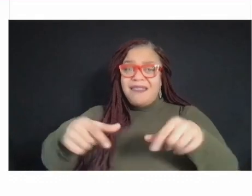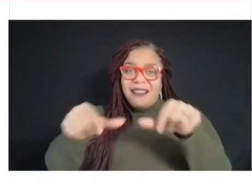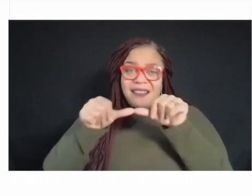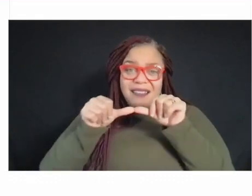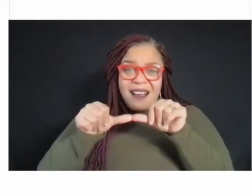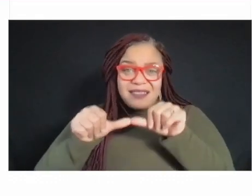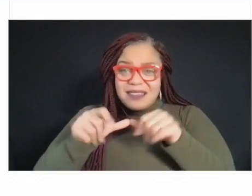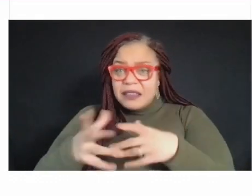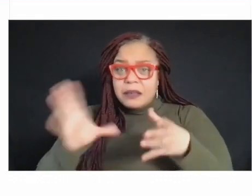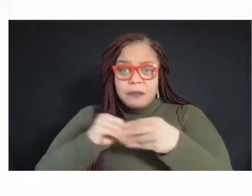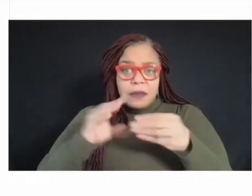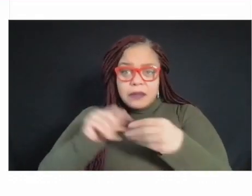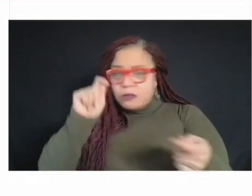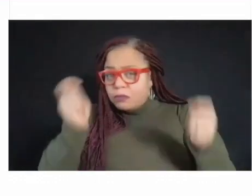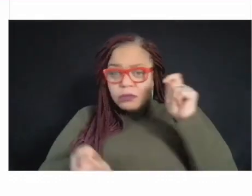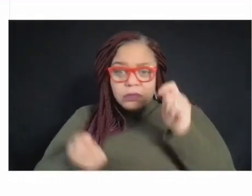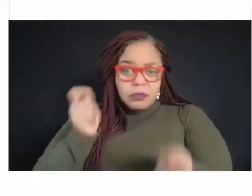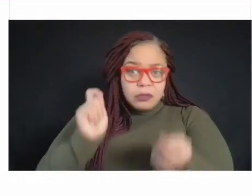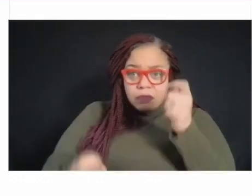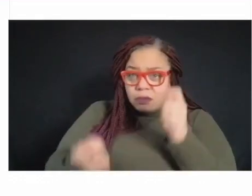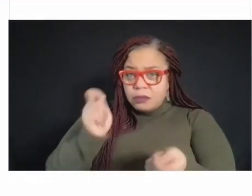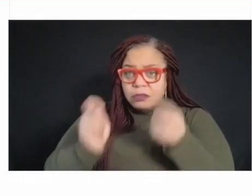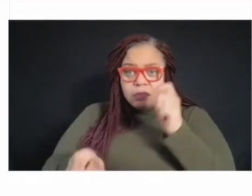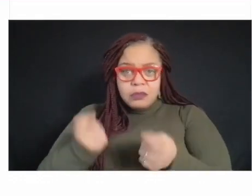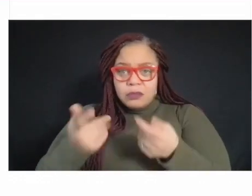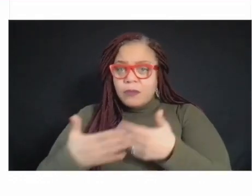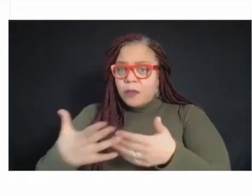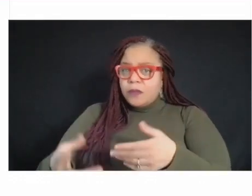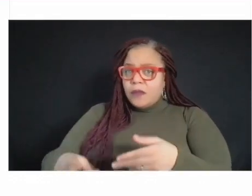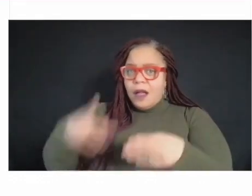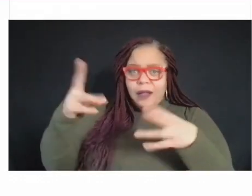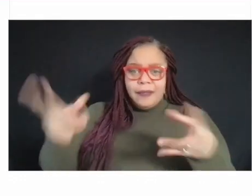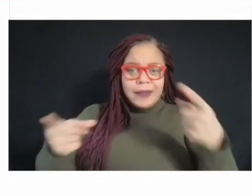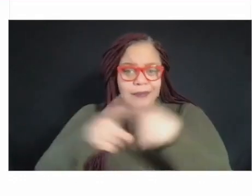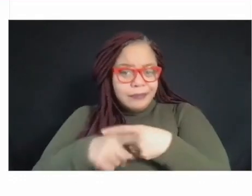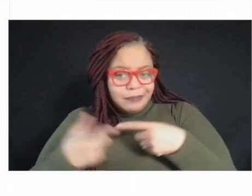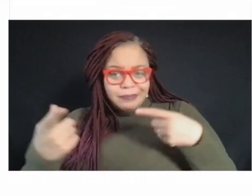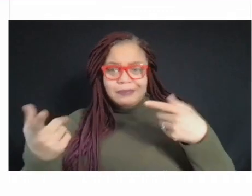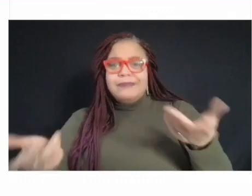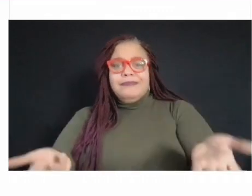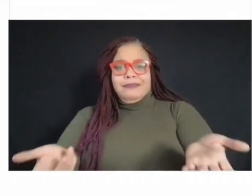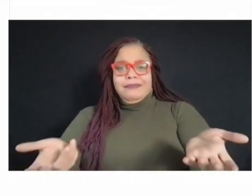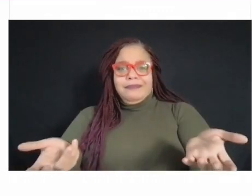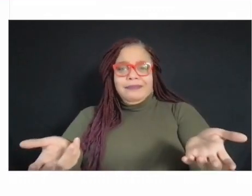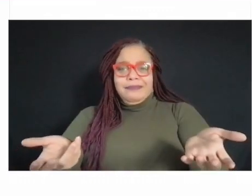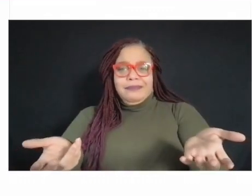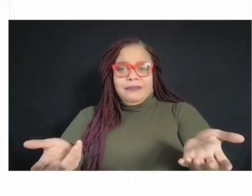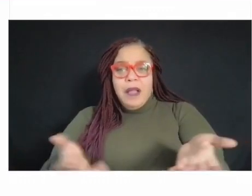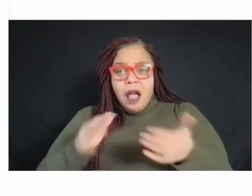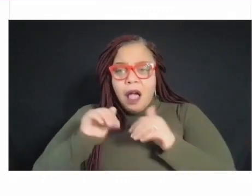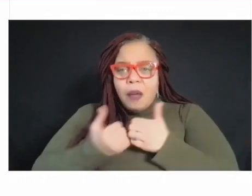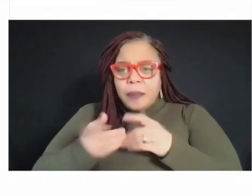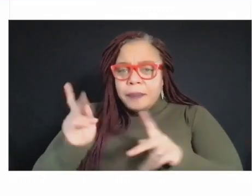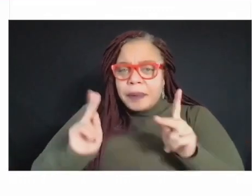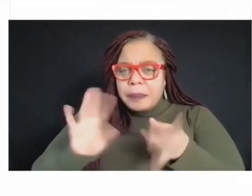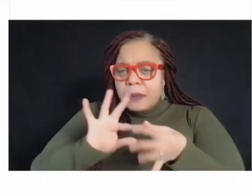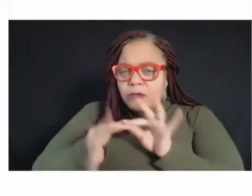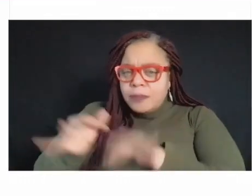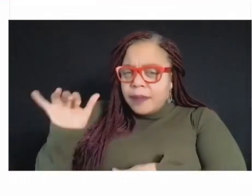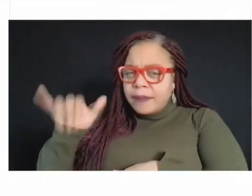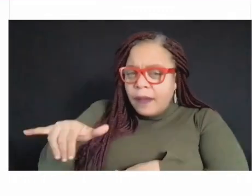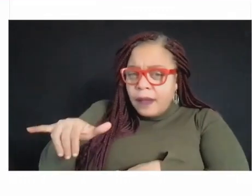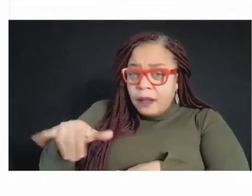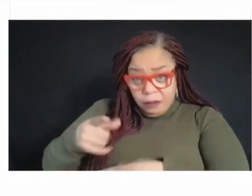highly contradictory messages, how do people interpret that? Do they trust us? Why would they? Evolving science